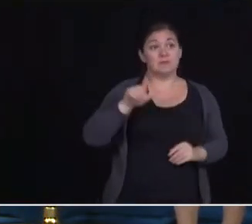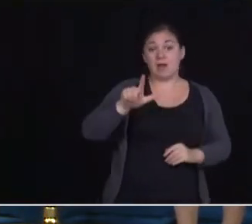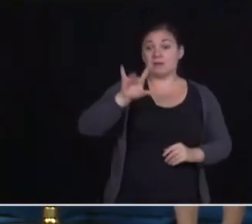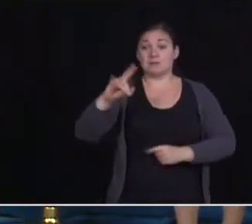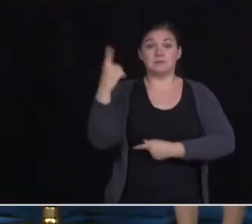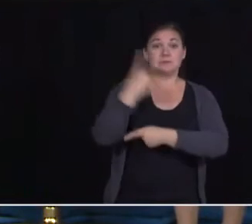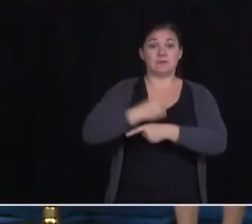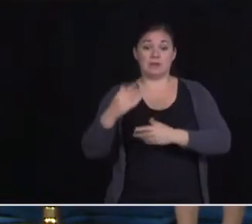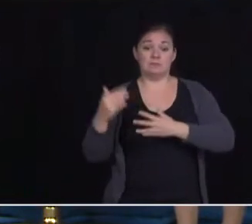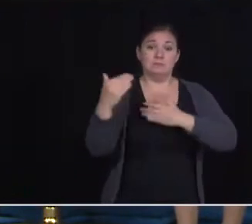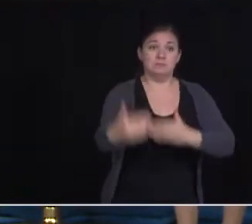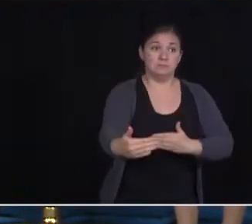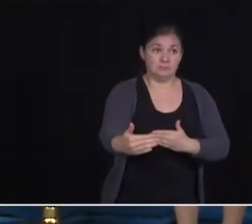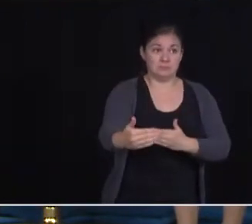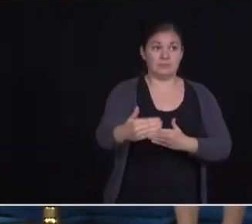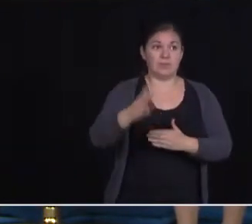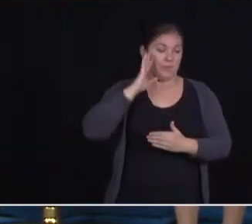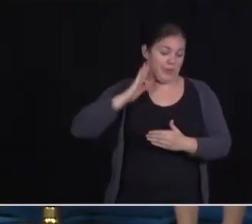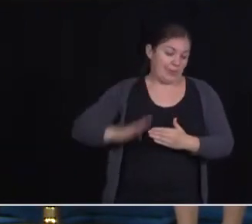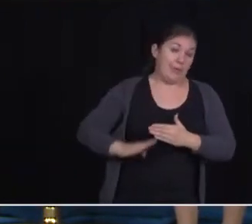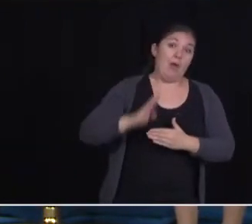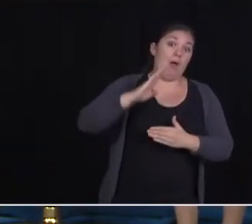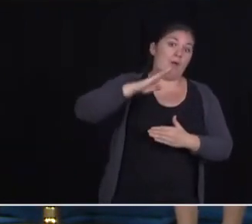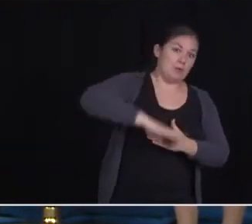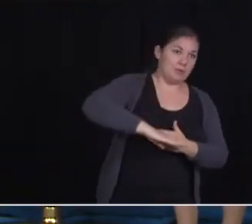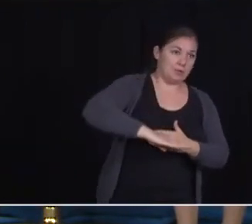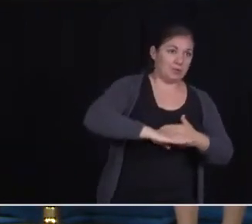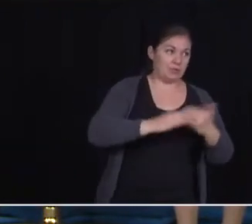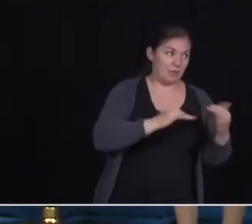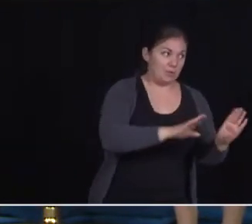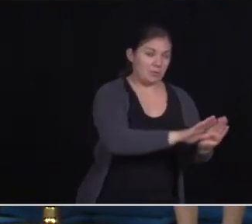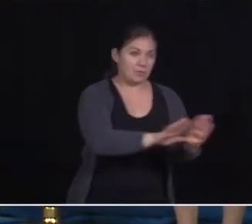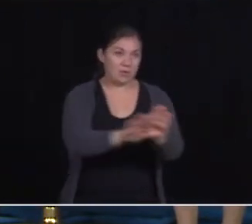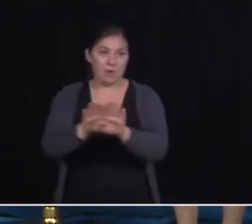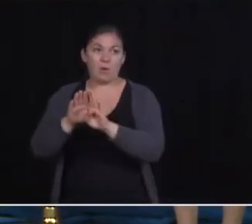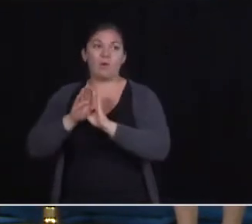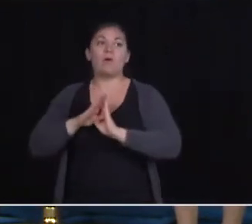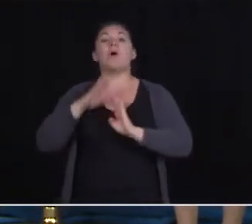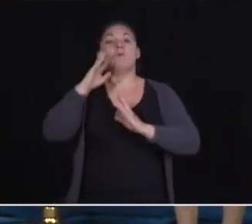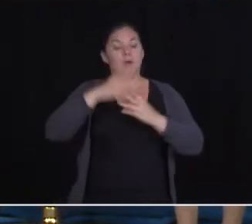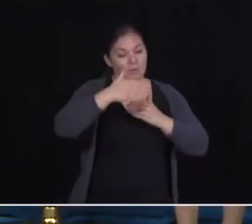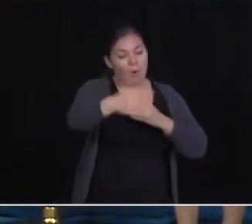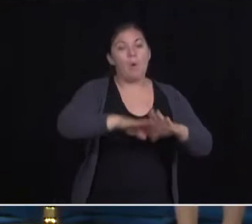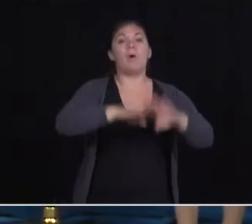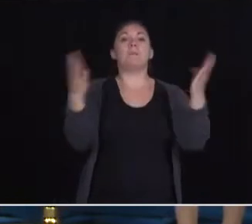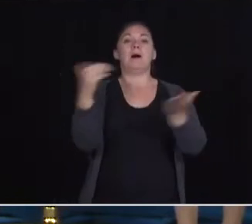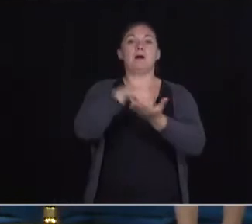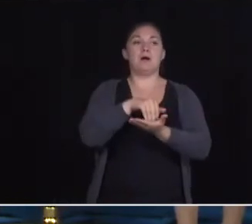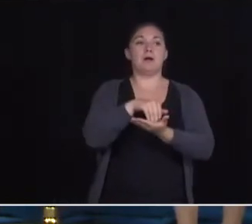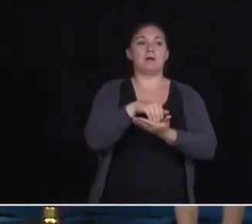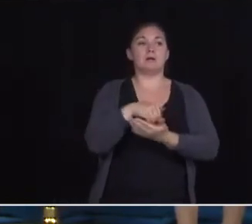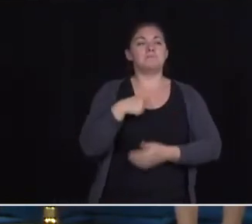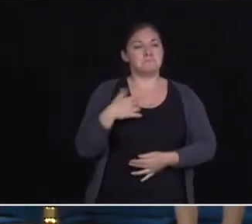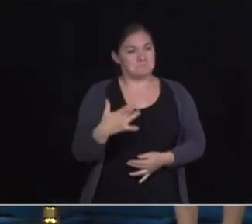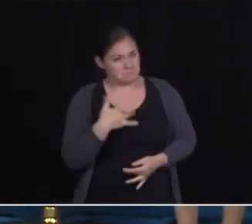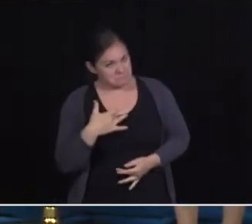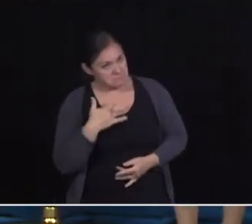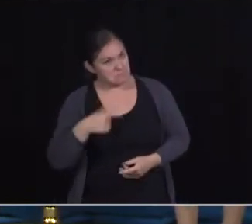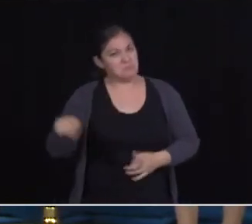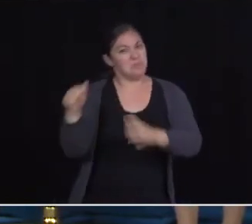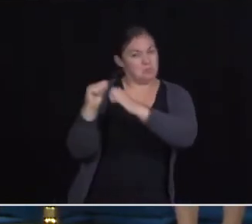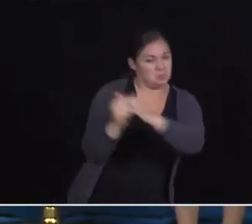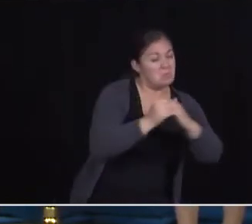can be considered to be reopened again. We can collectively do this, I believe that, and I think that everybody has to do their part. It's not just someone